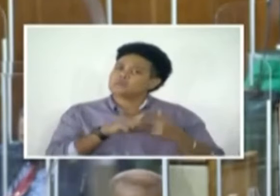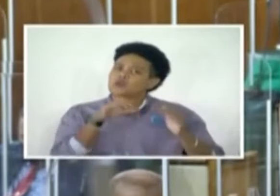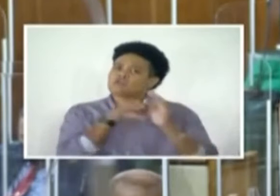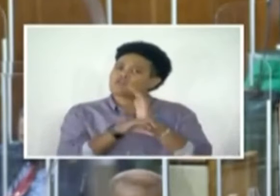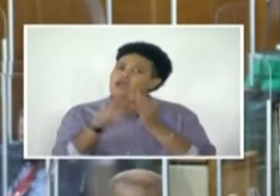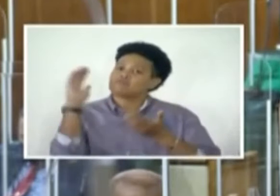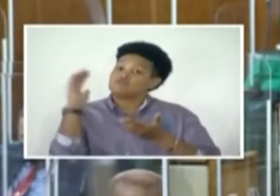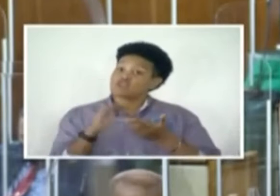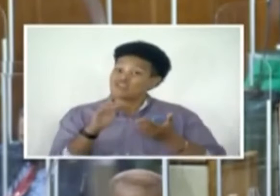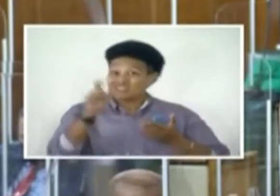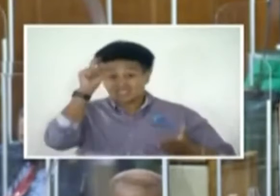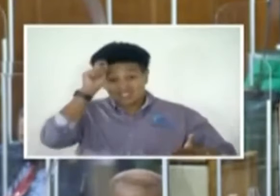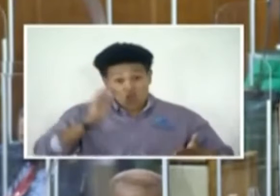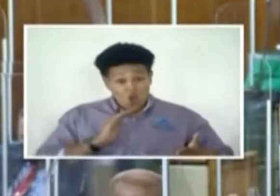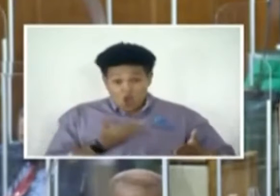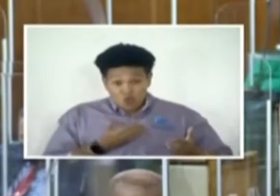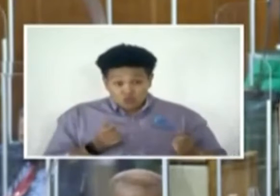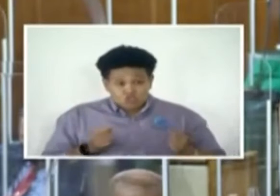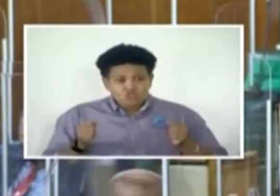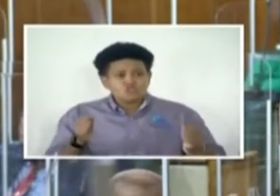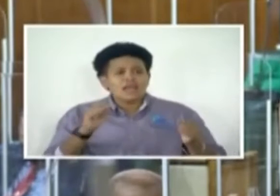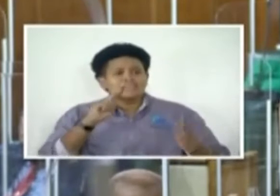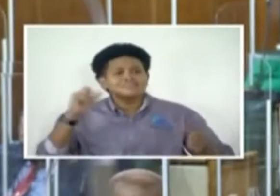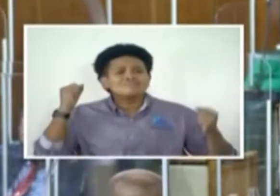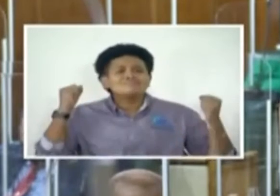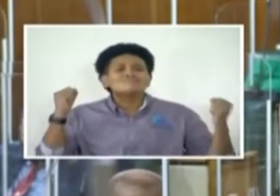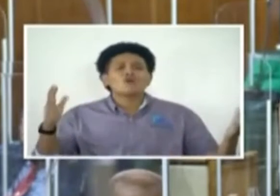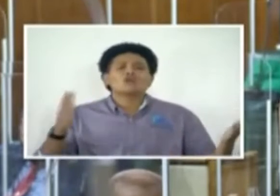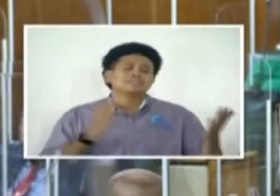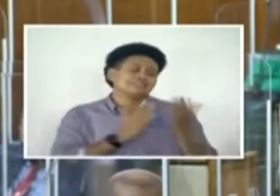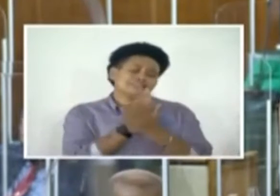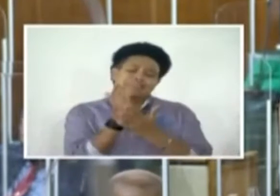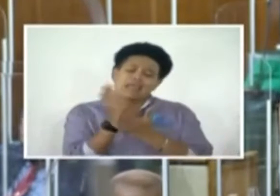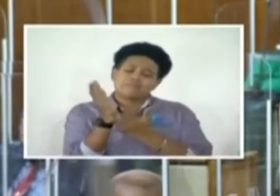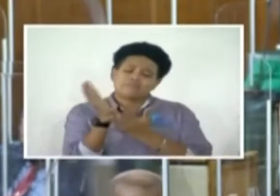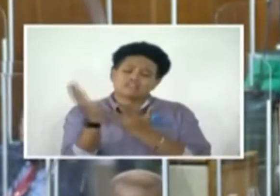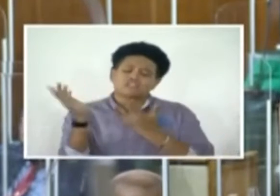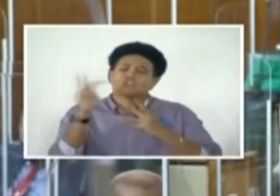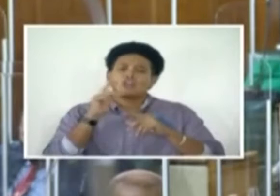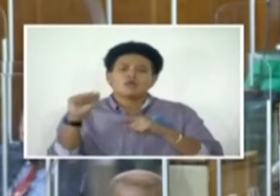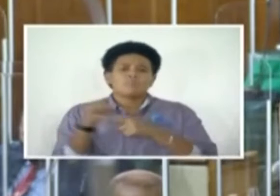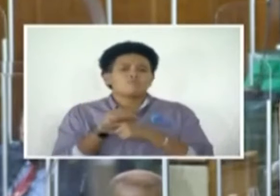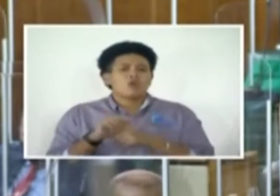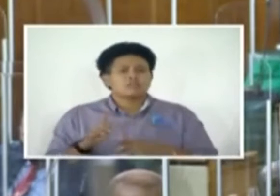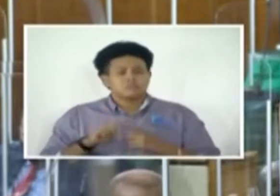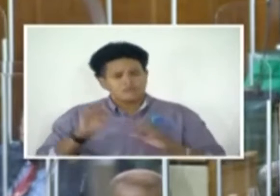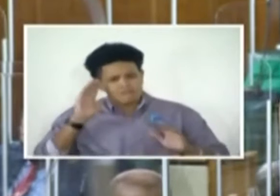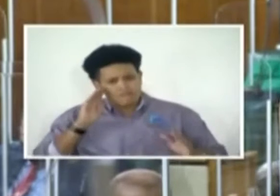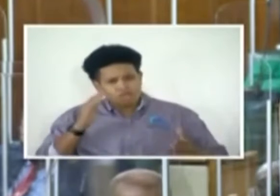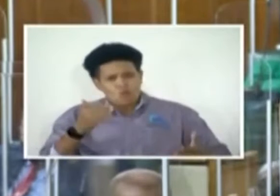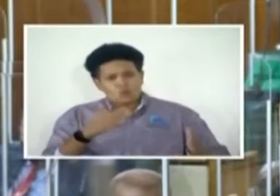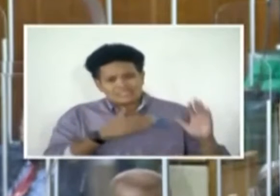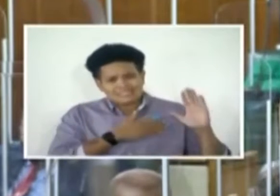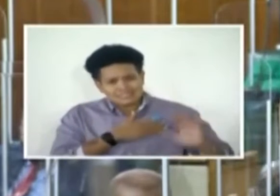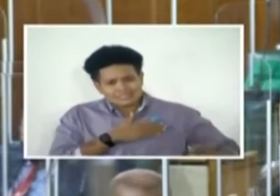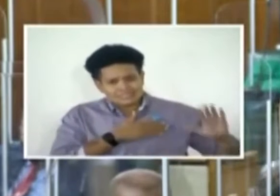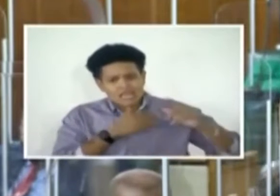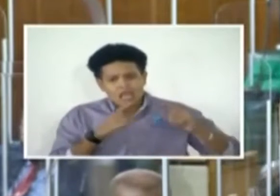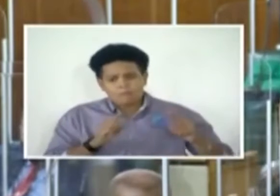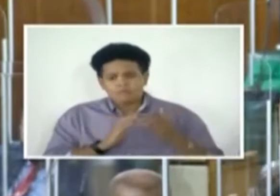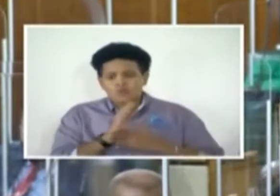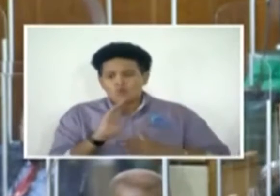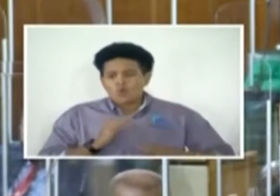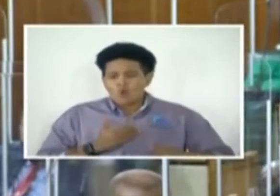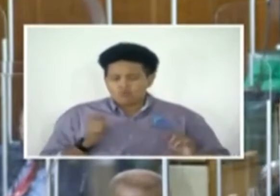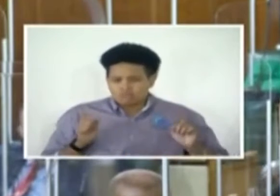reduction. Our strategy is multidimensional, practical and citizen-focused. Through our steady